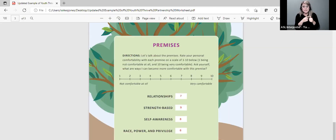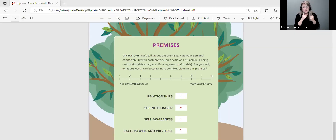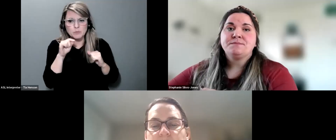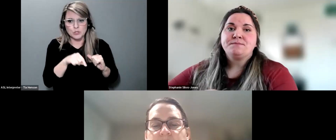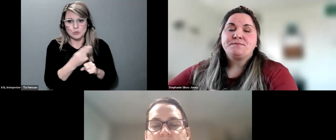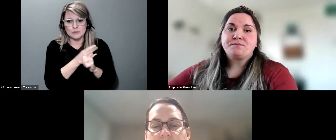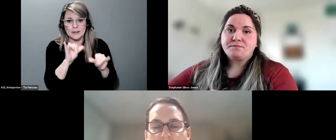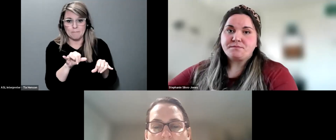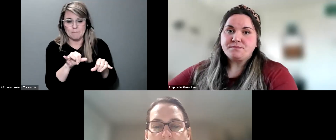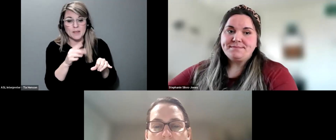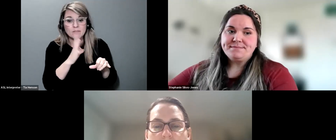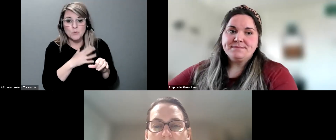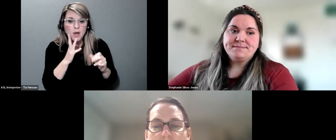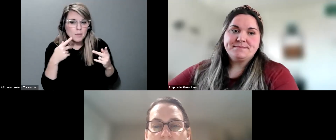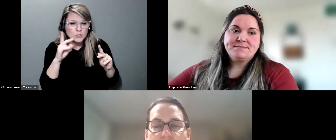want to engage.